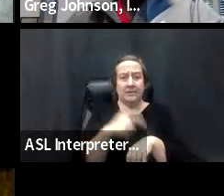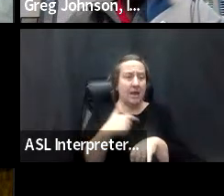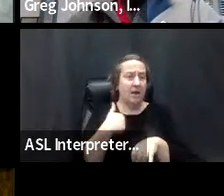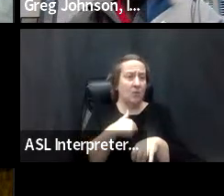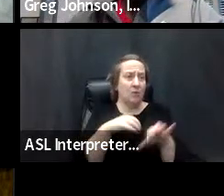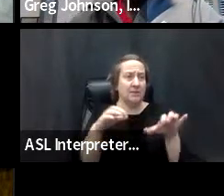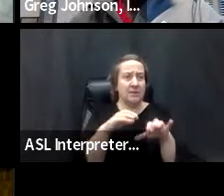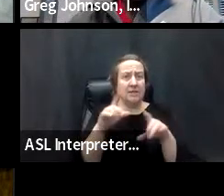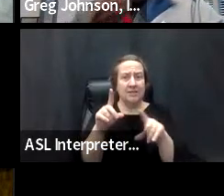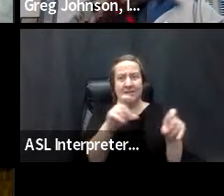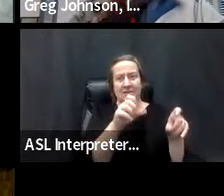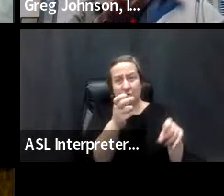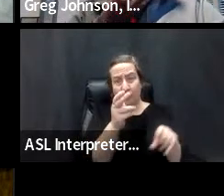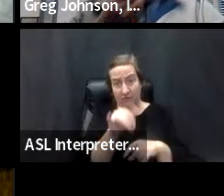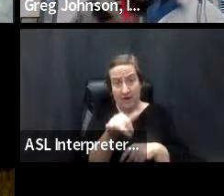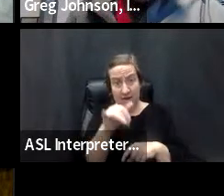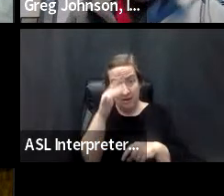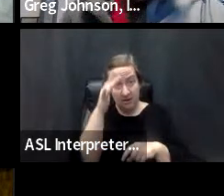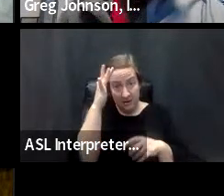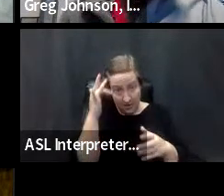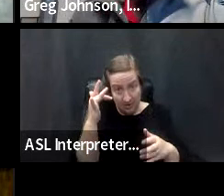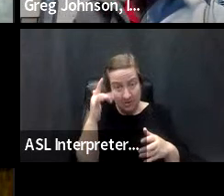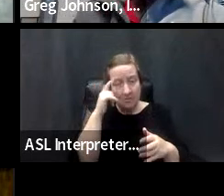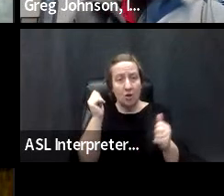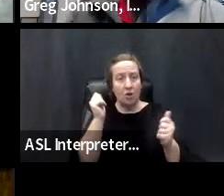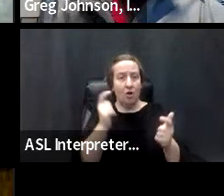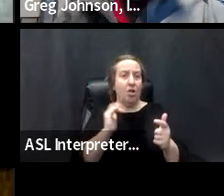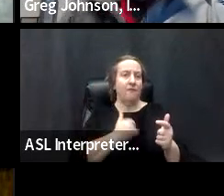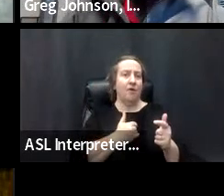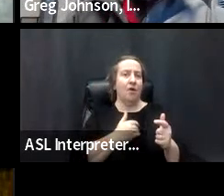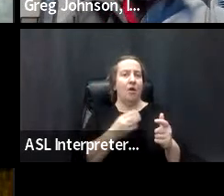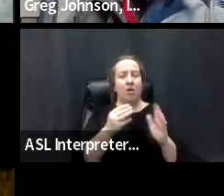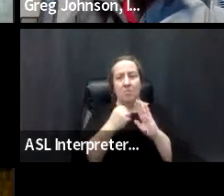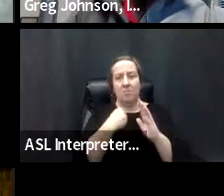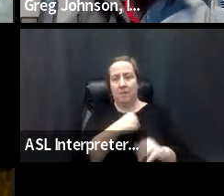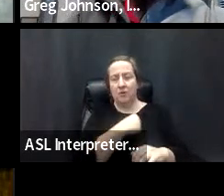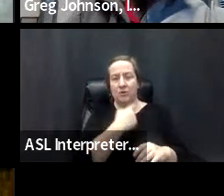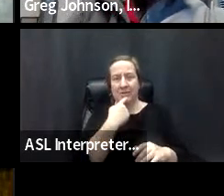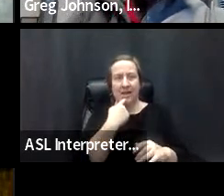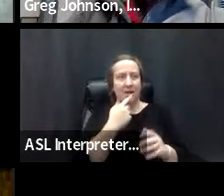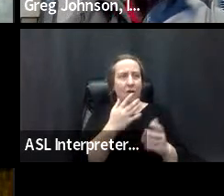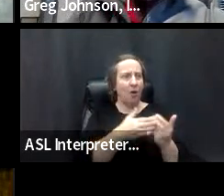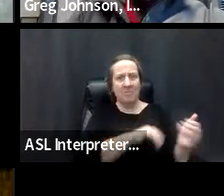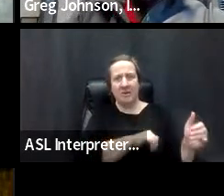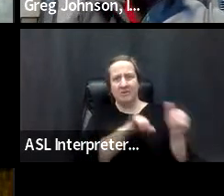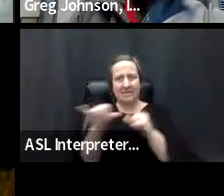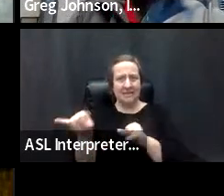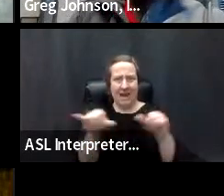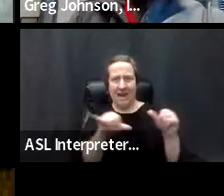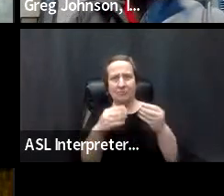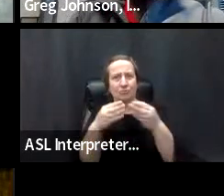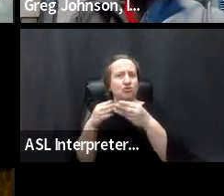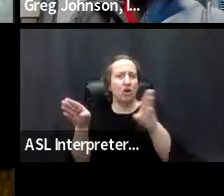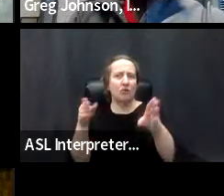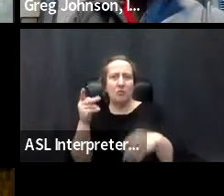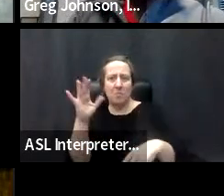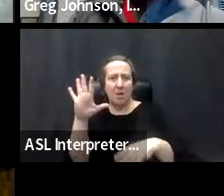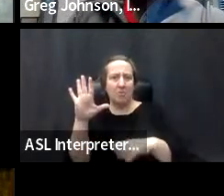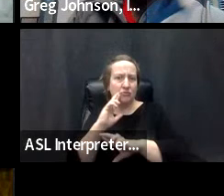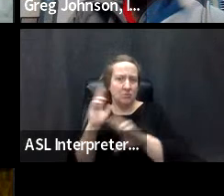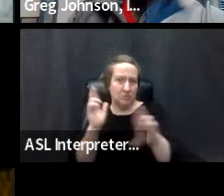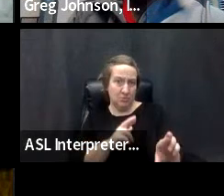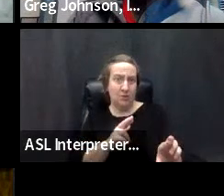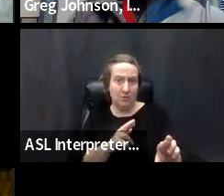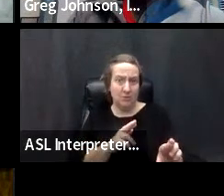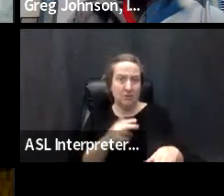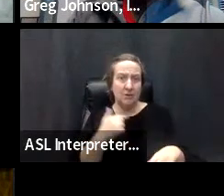our members, all of us said, echoed very closely with what the general public responded.